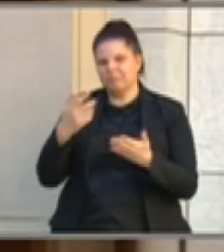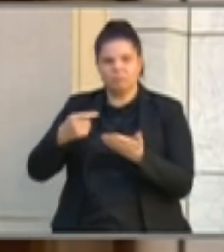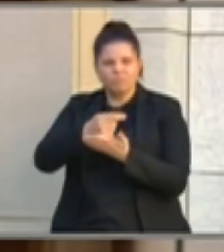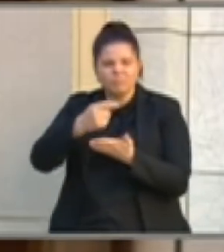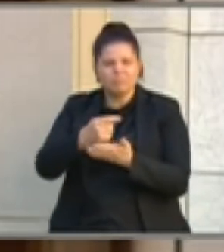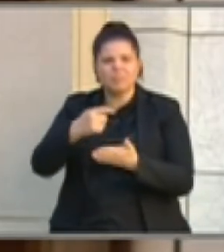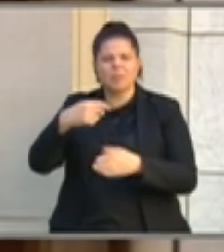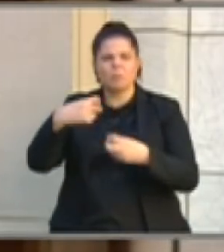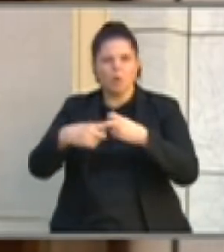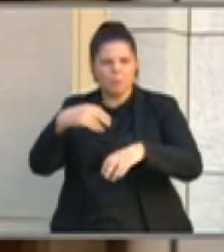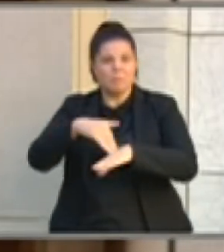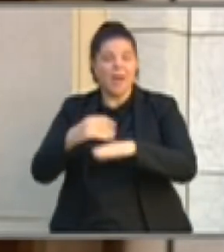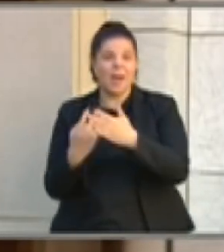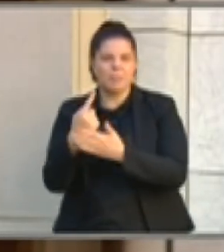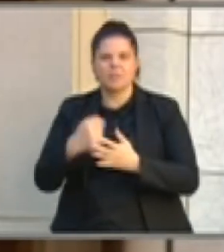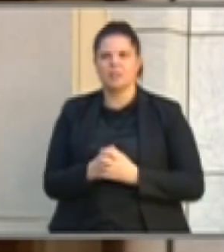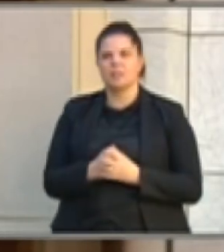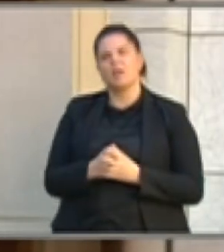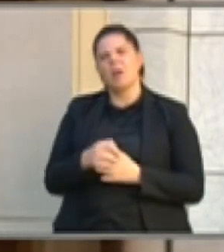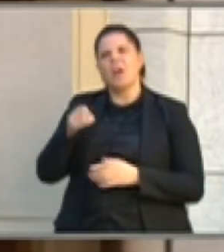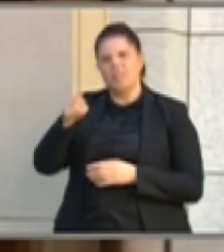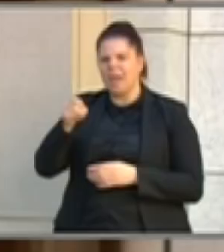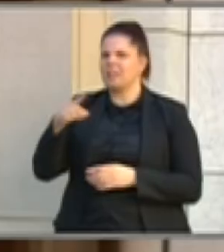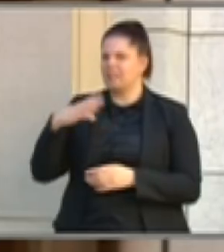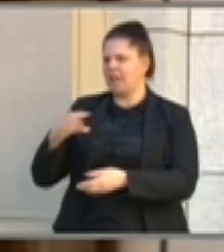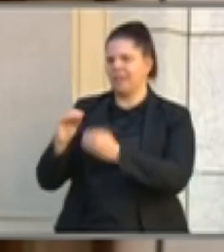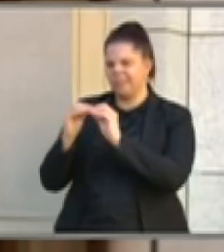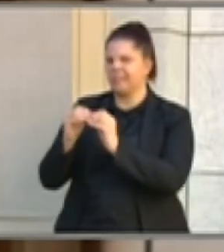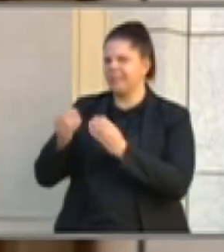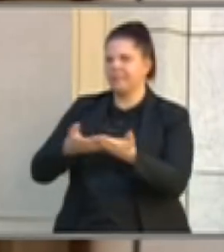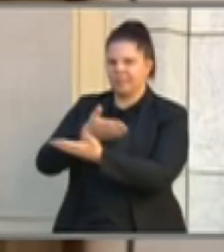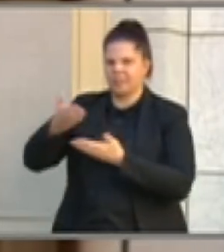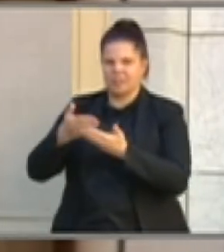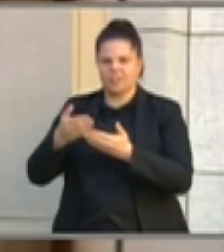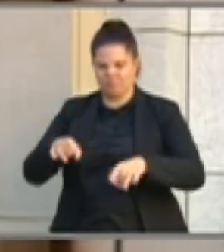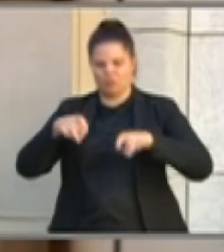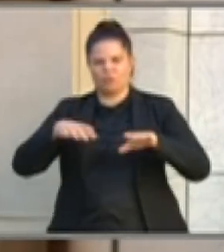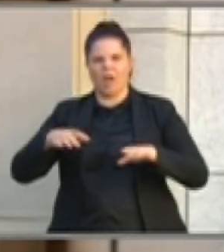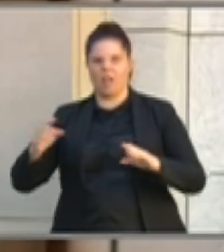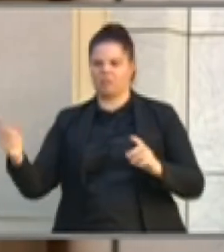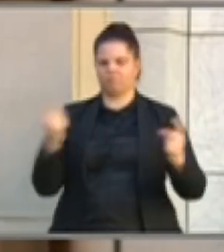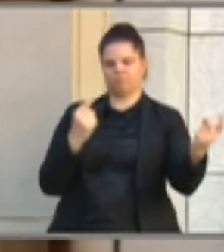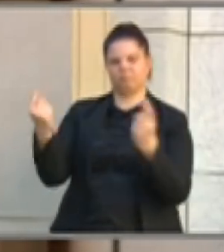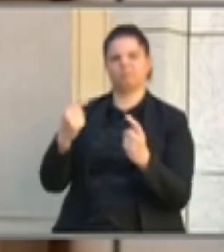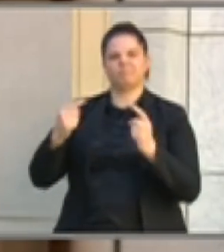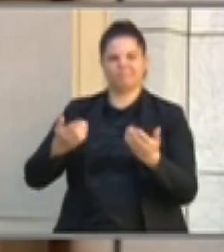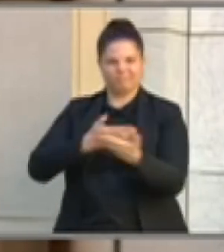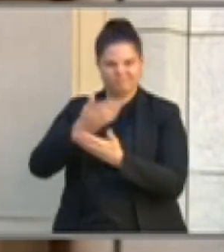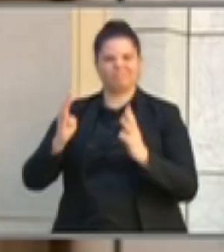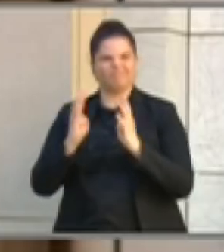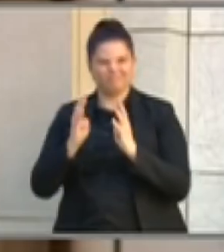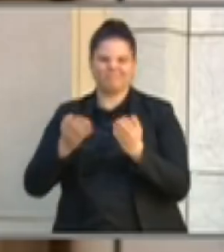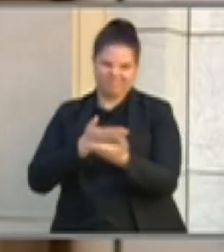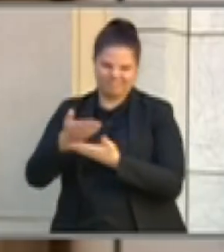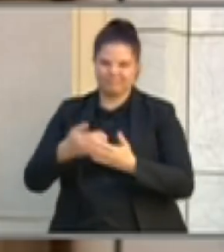That continues to be a matter that's a subject of work within the National Cabinet. Right now, as you heard me say last night,